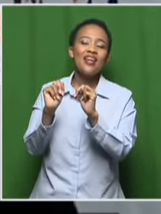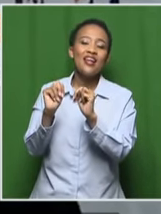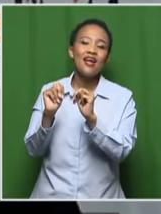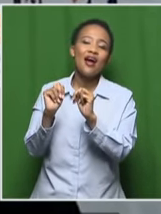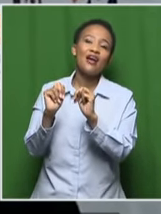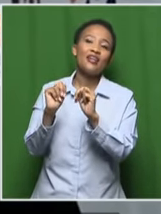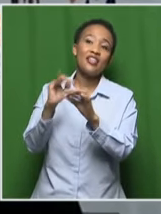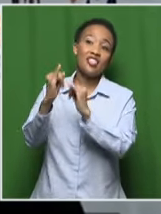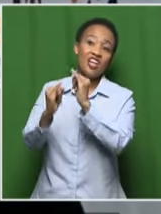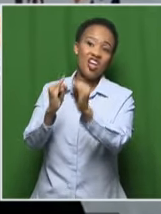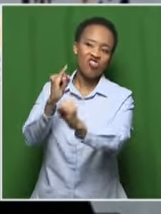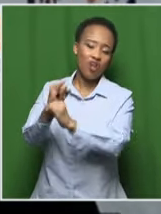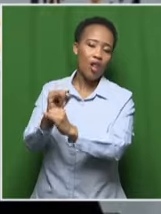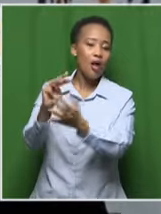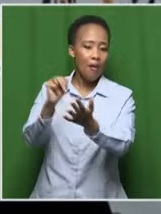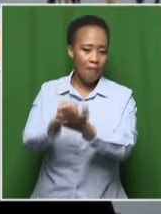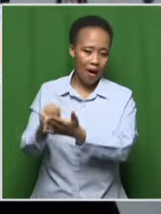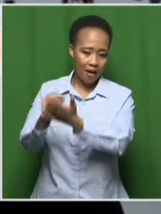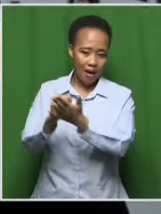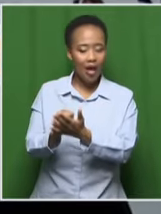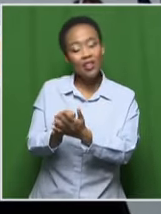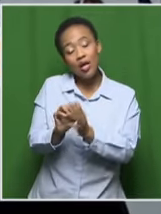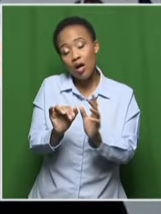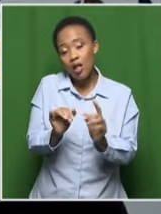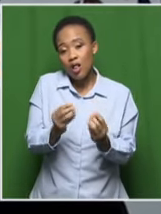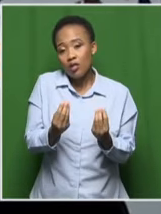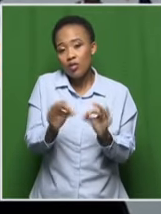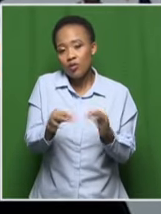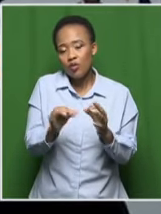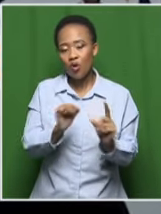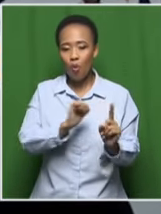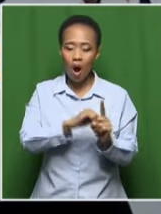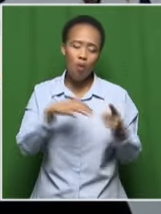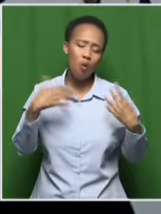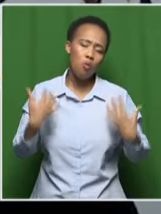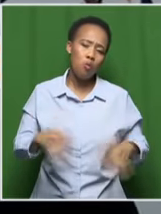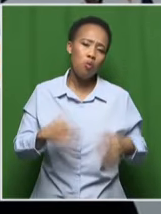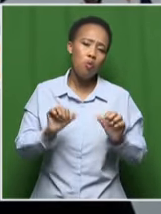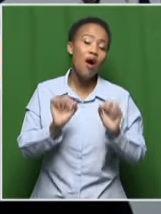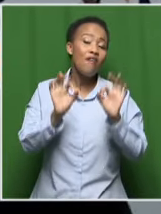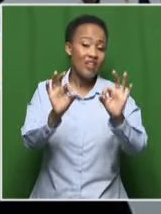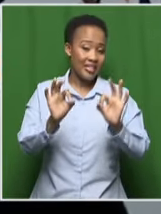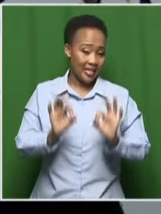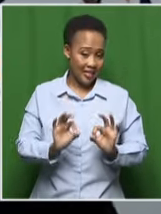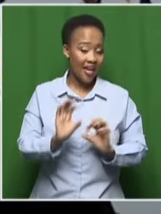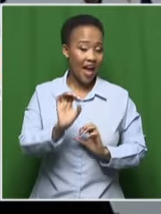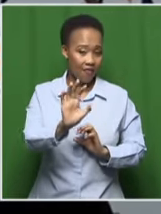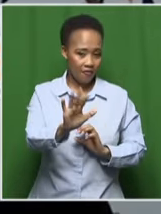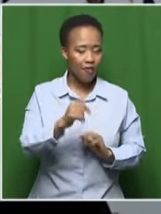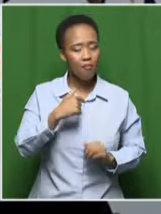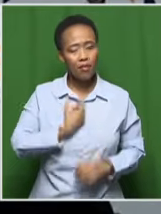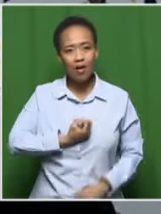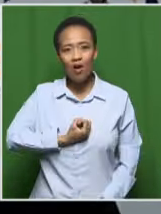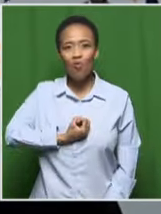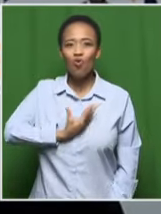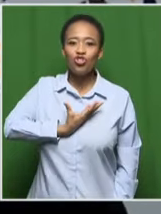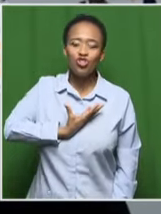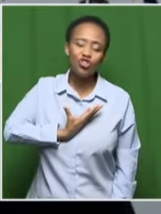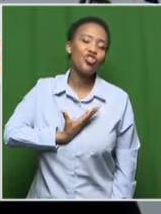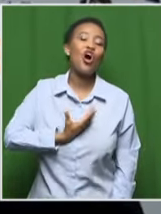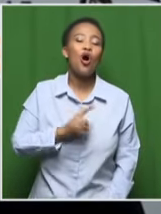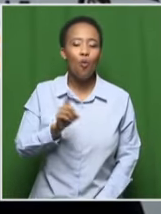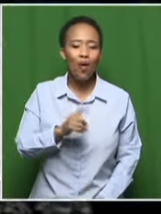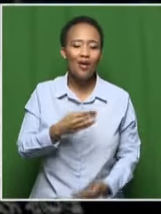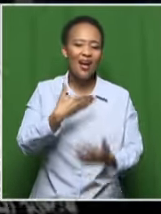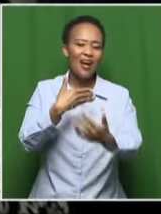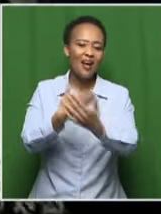at this age, I think it's fantastic. You know, because we have to. I mean, I wish I could get to 90 and do a world tour. I mean,